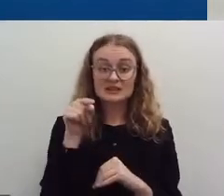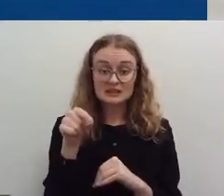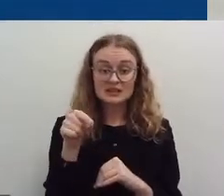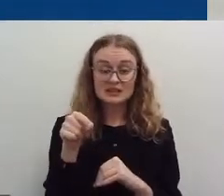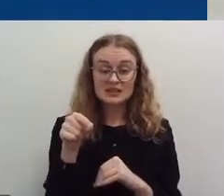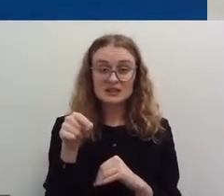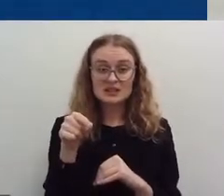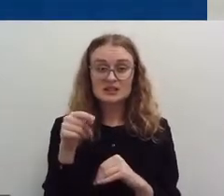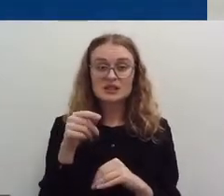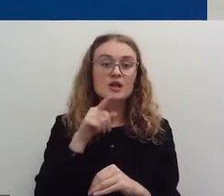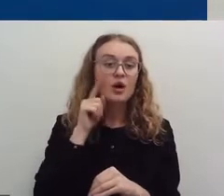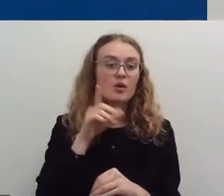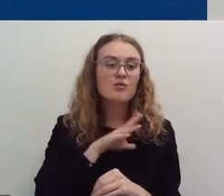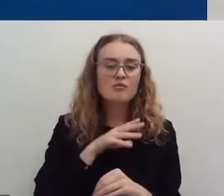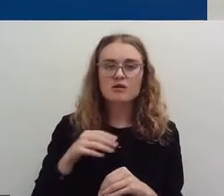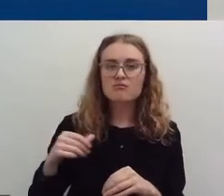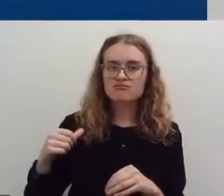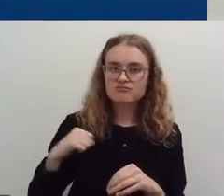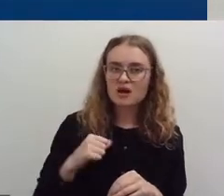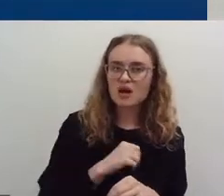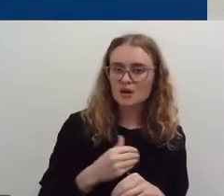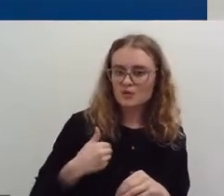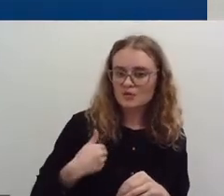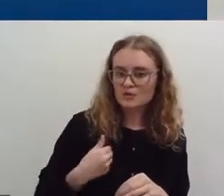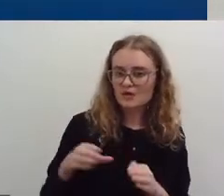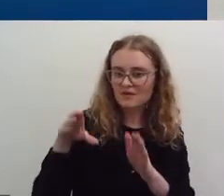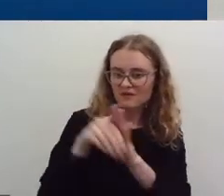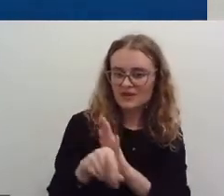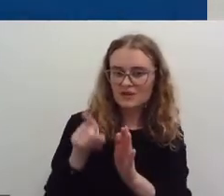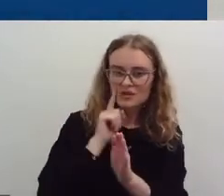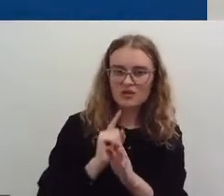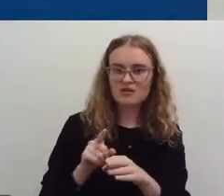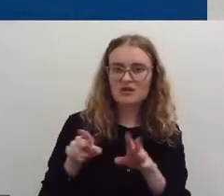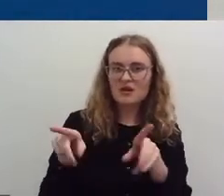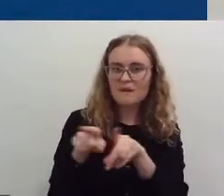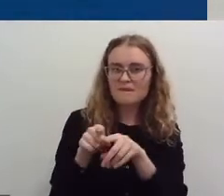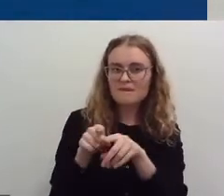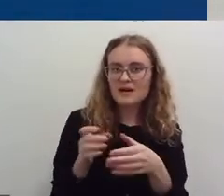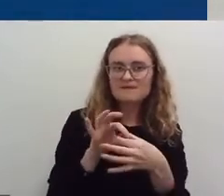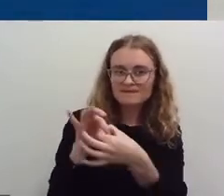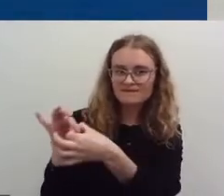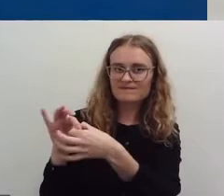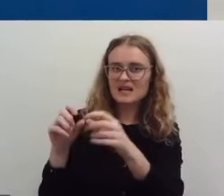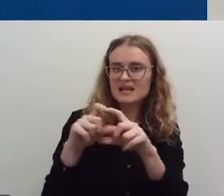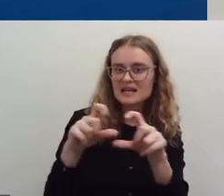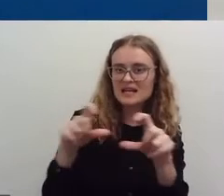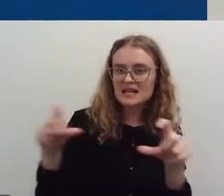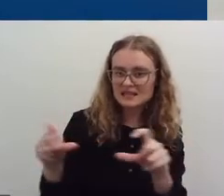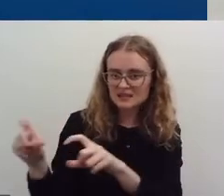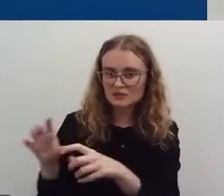cooperation. Within that program, we have seen how the Nordic network of future innovators has been